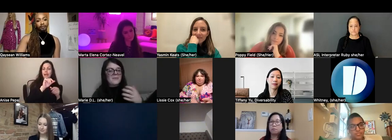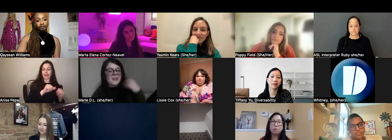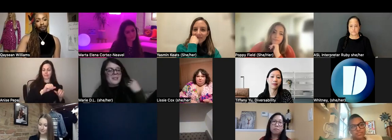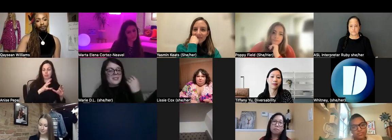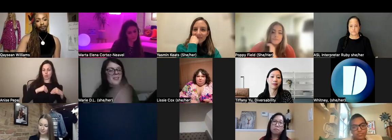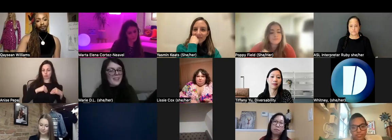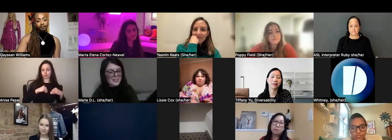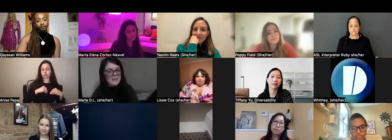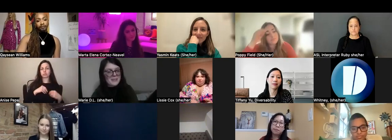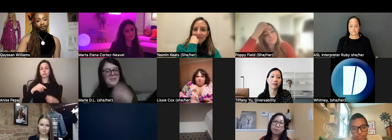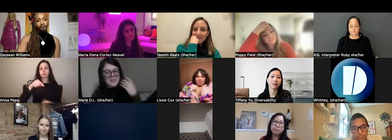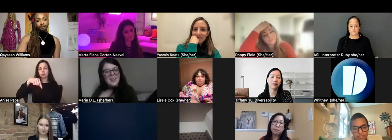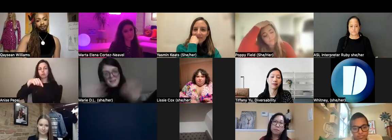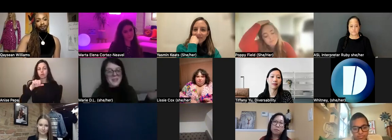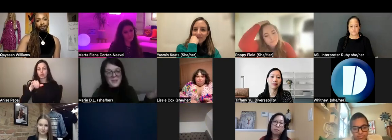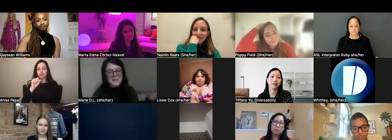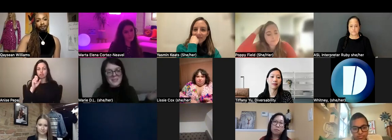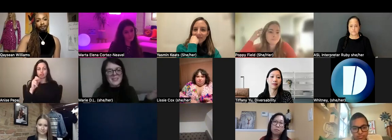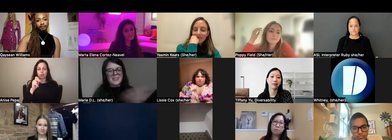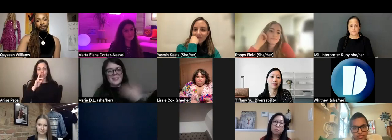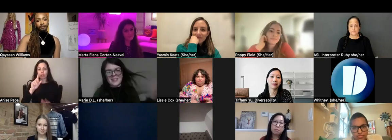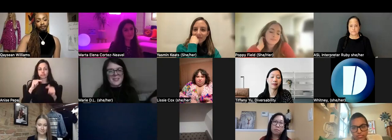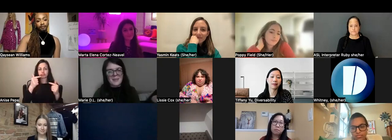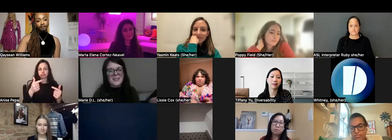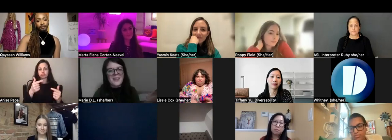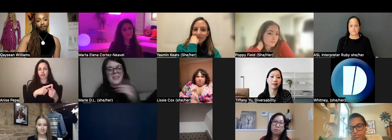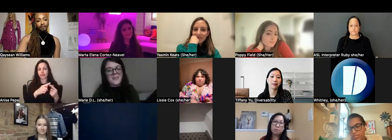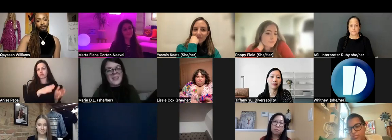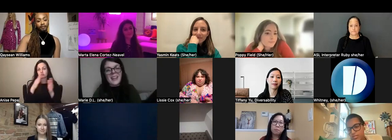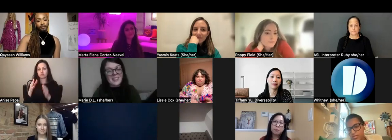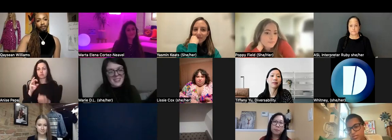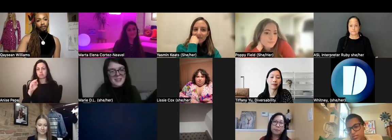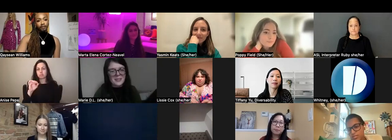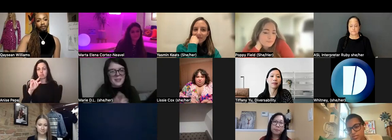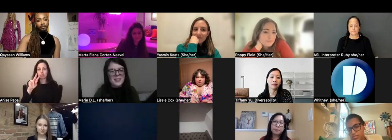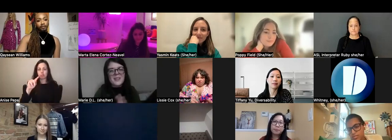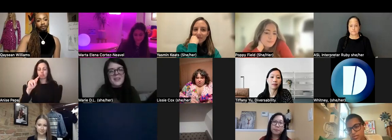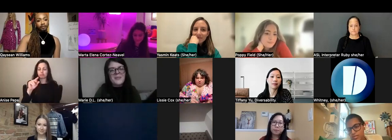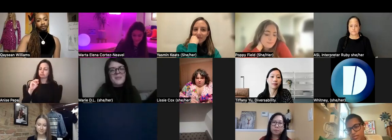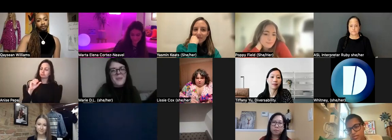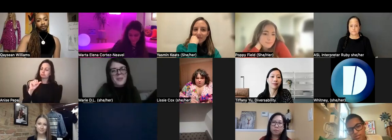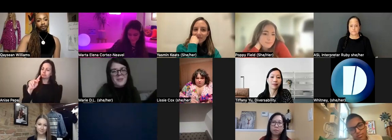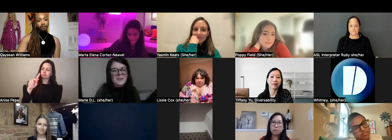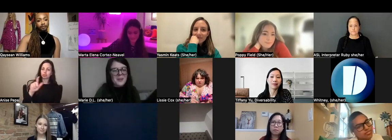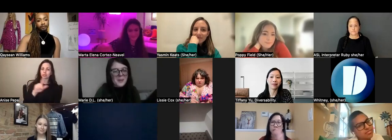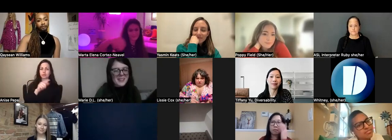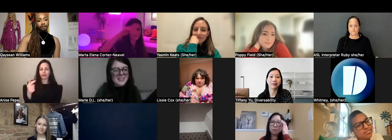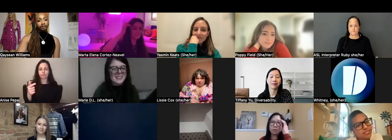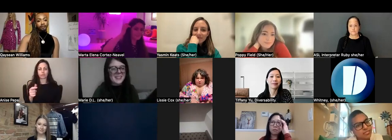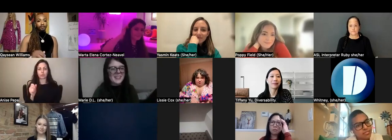And Marta, since you're also a business that's disabled owned, I would love you to answer it too. So we'll see if we can fit both of you in real